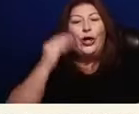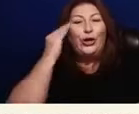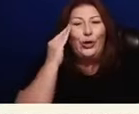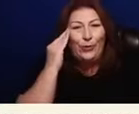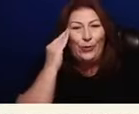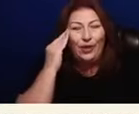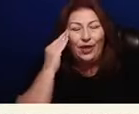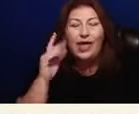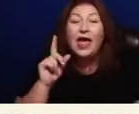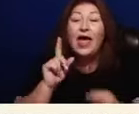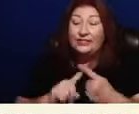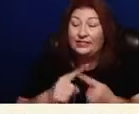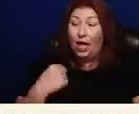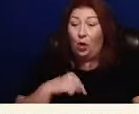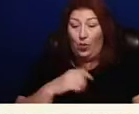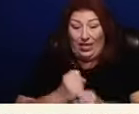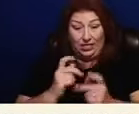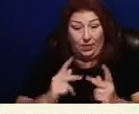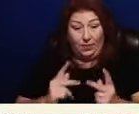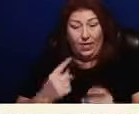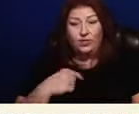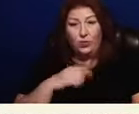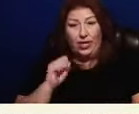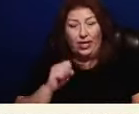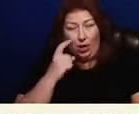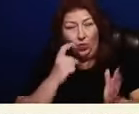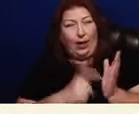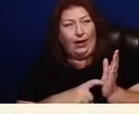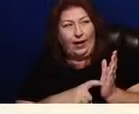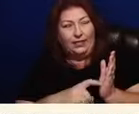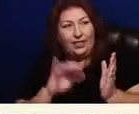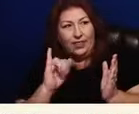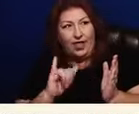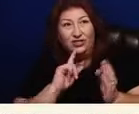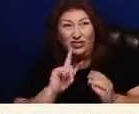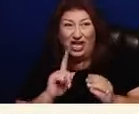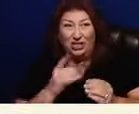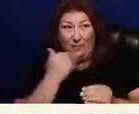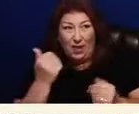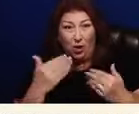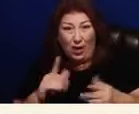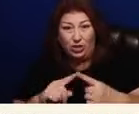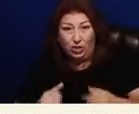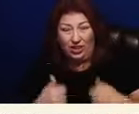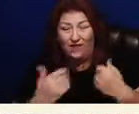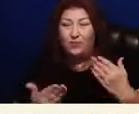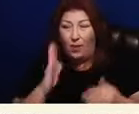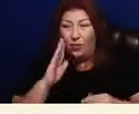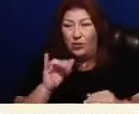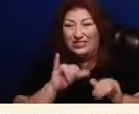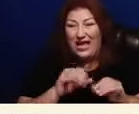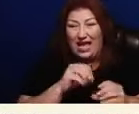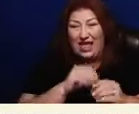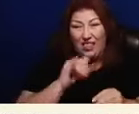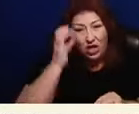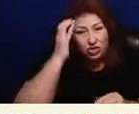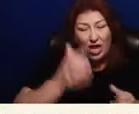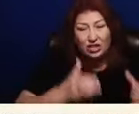we get to a place where we can recognize that there's actually a better way to live, we're probably going to stay in that trash can for a really long